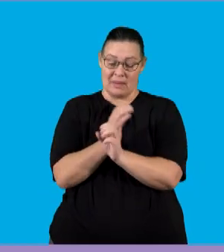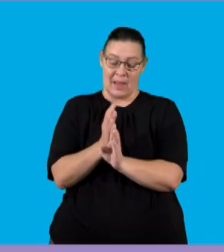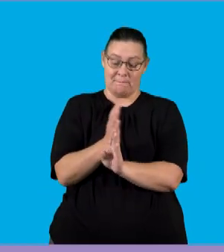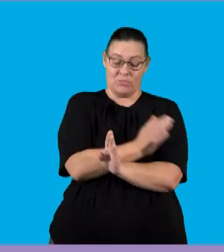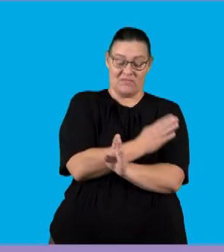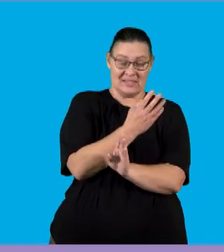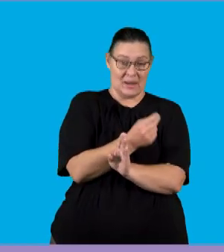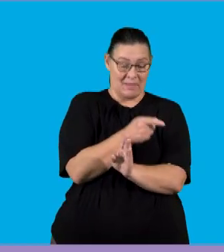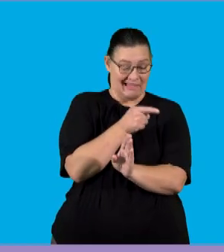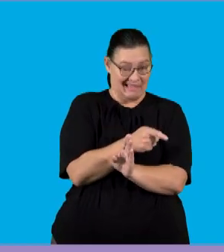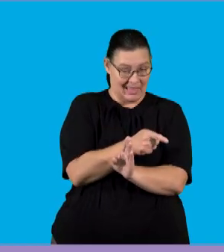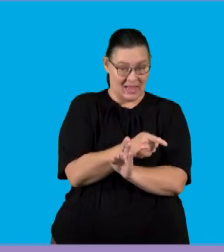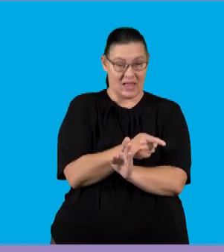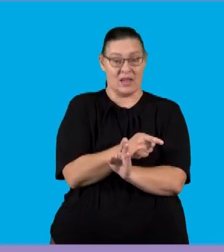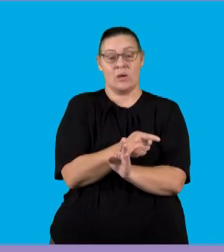previous number